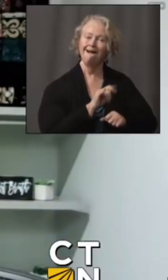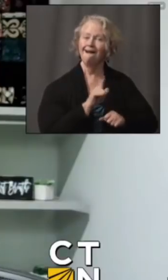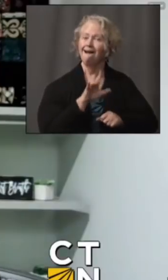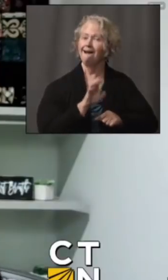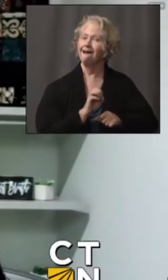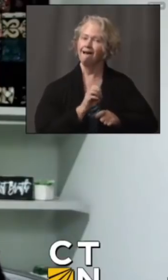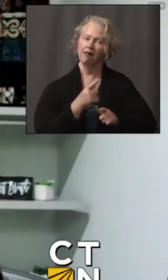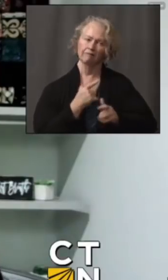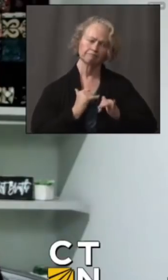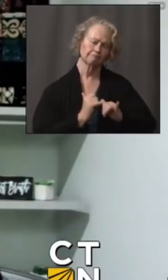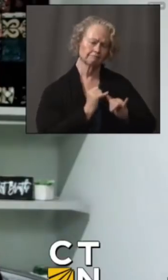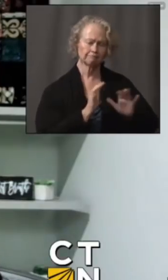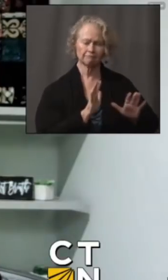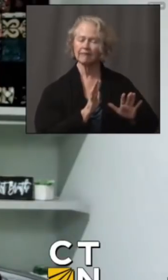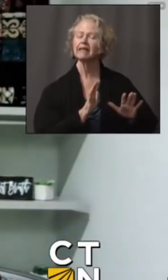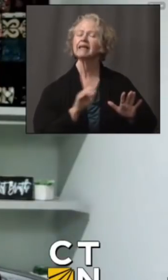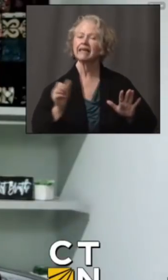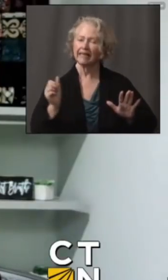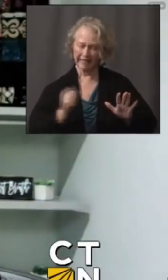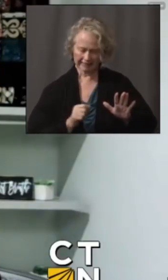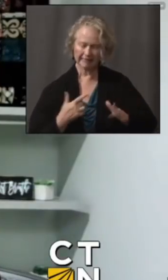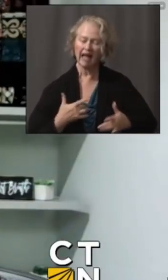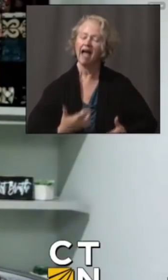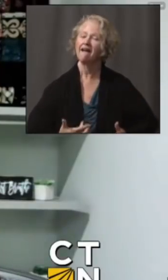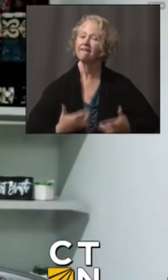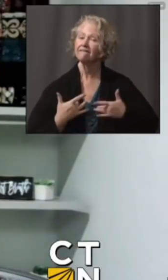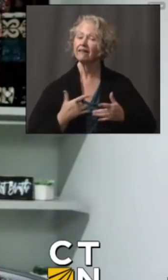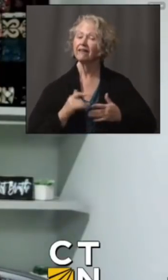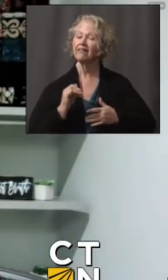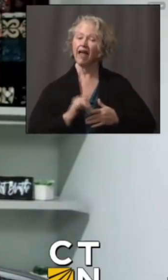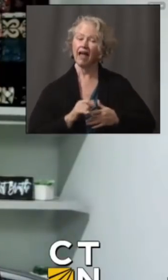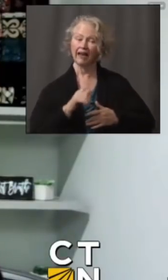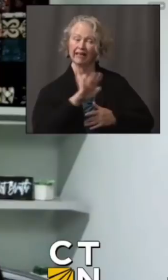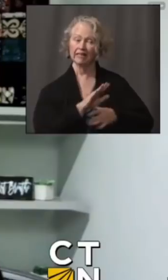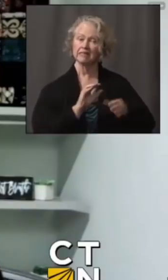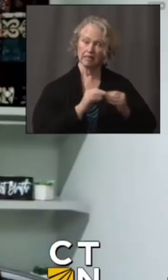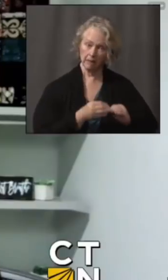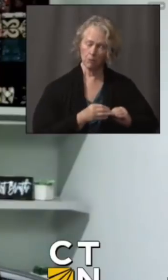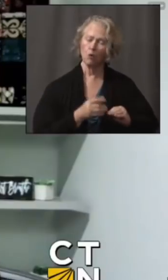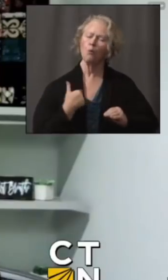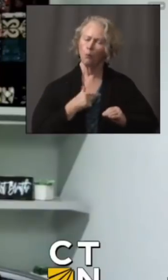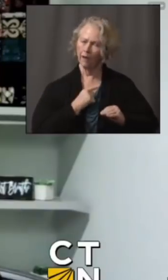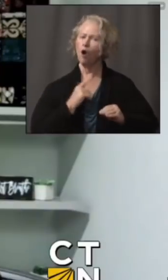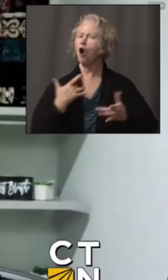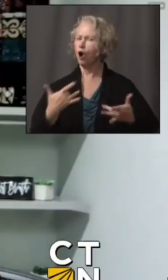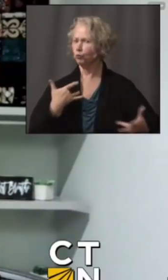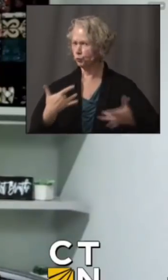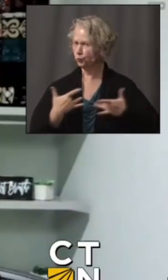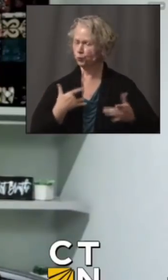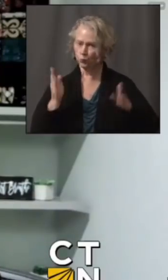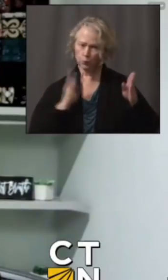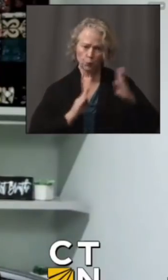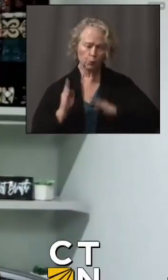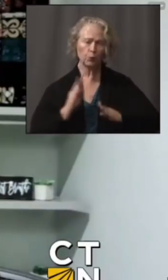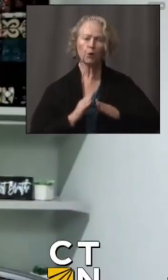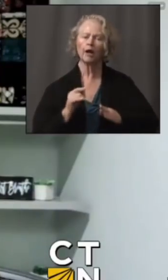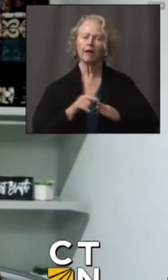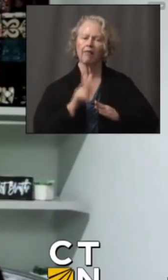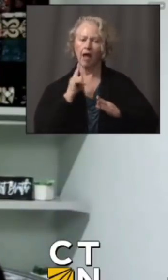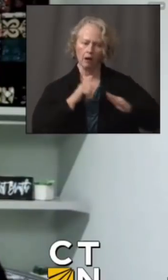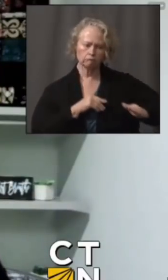now. So absolutely, I think the numbers that he shared, there is concern about sort of a